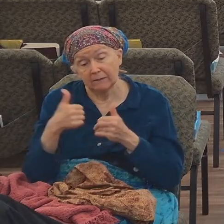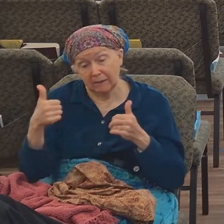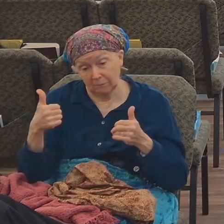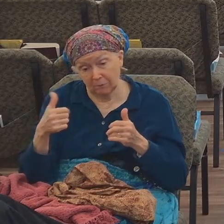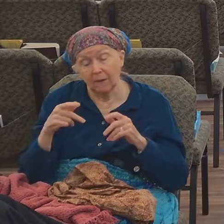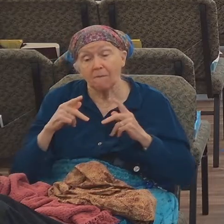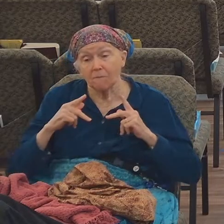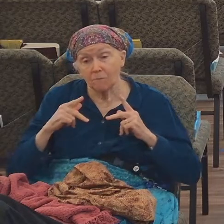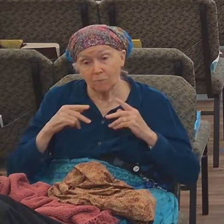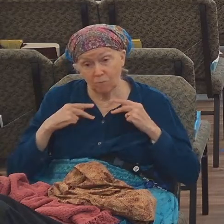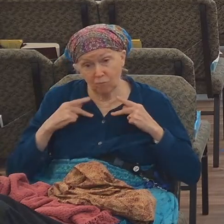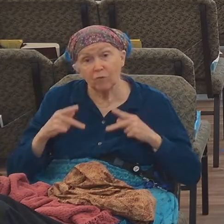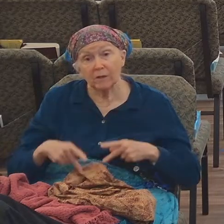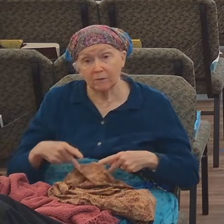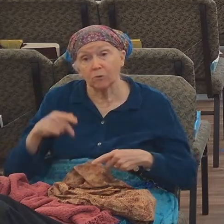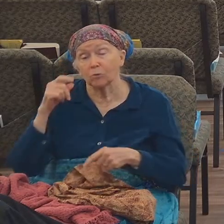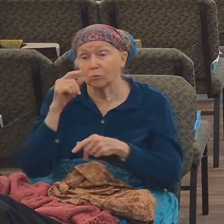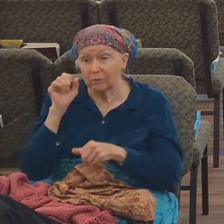physical,